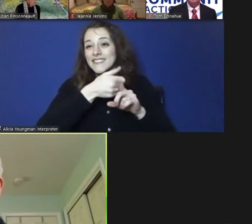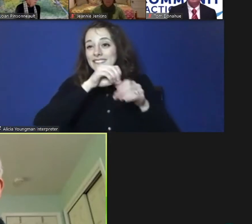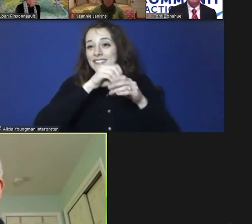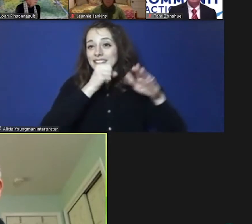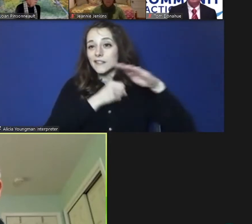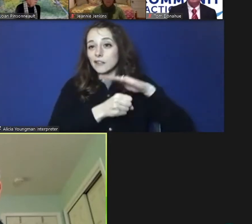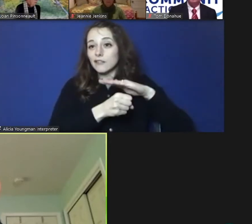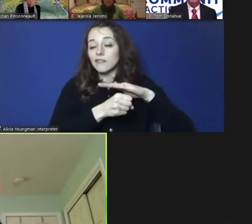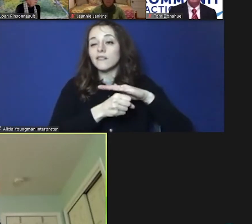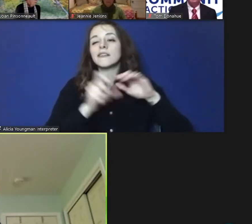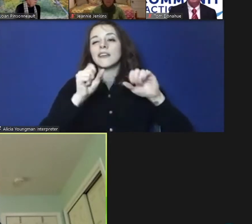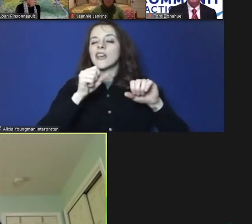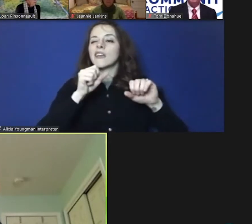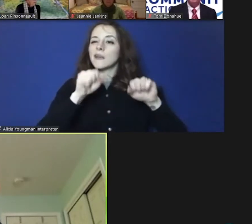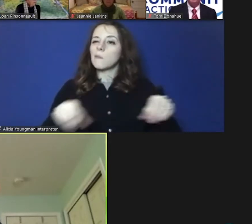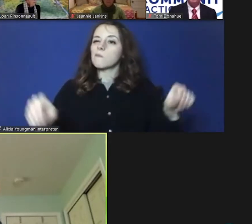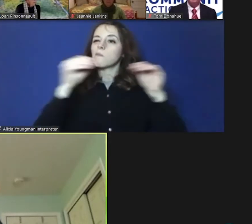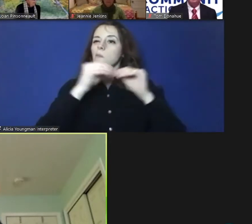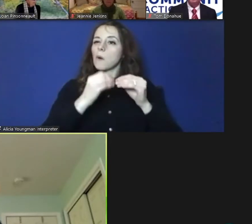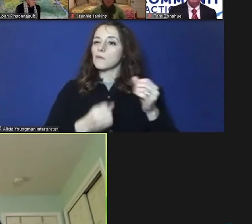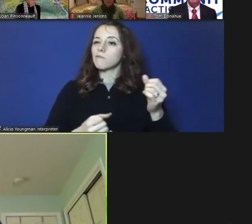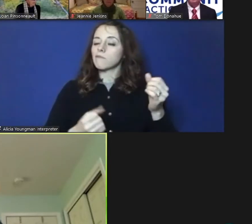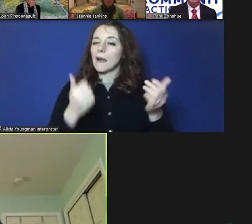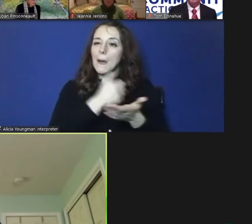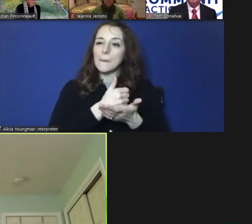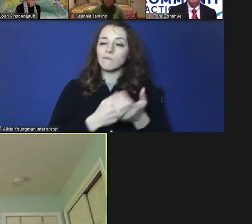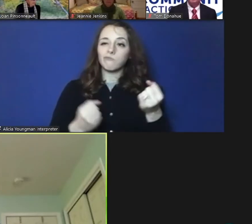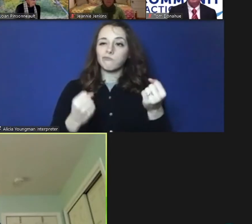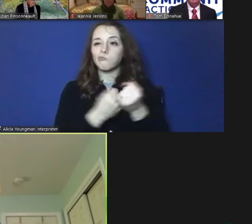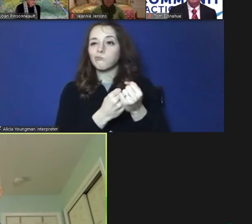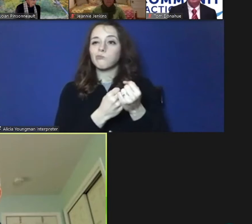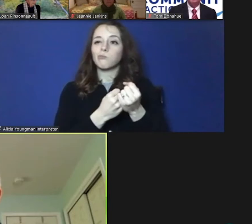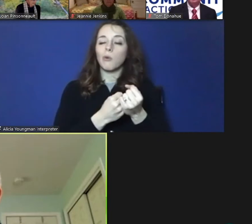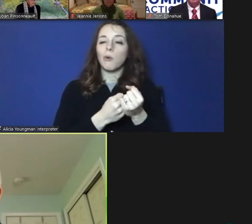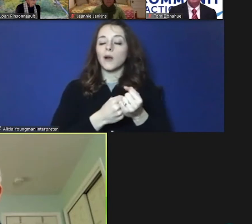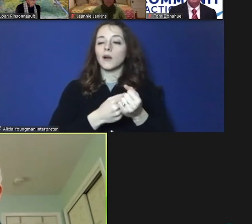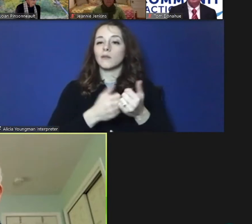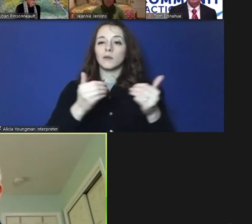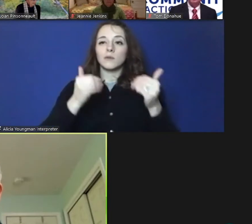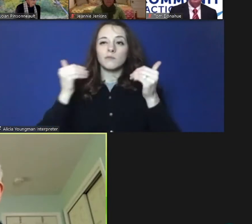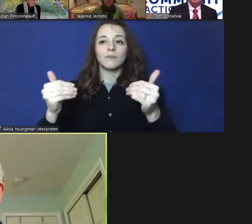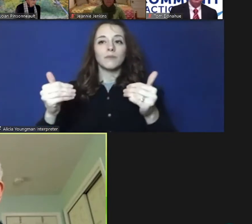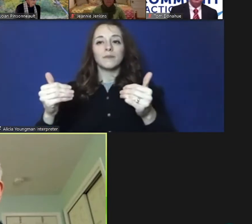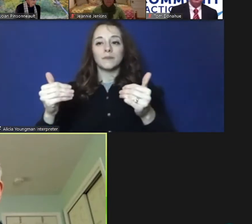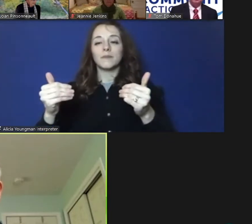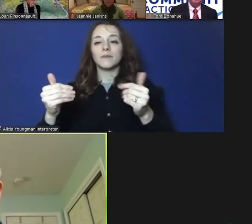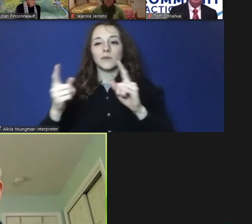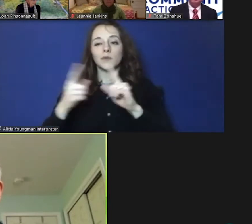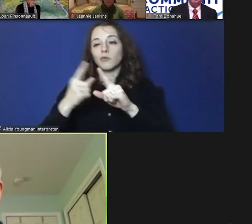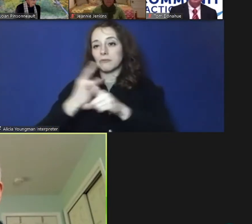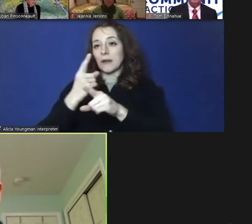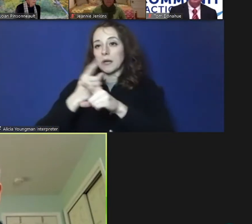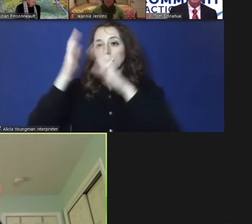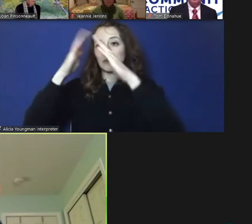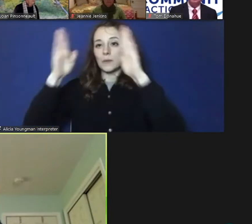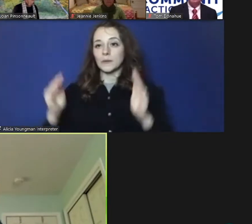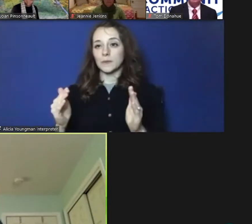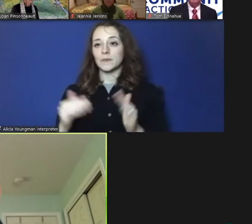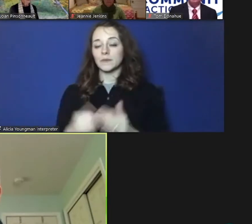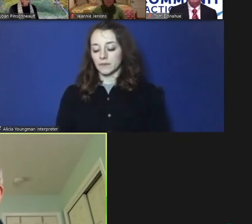them more, support them more in moving on into regular housing.